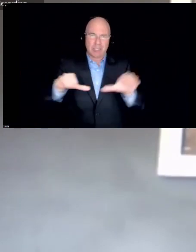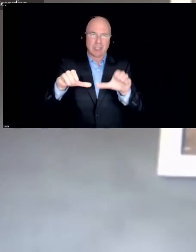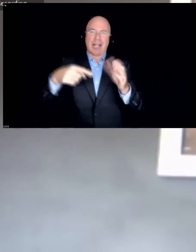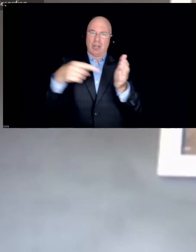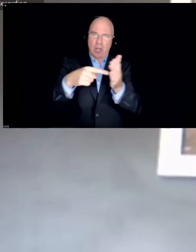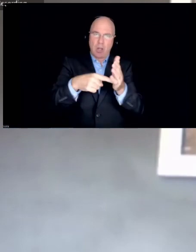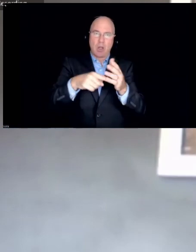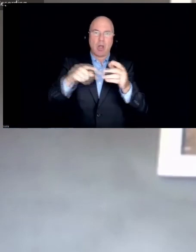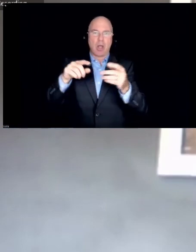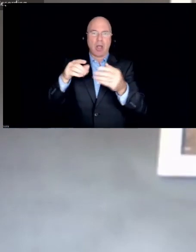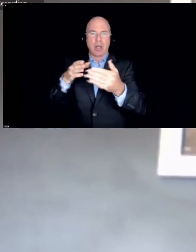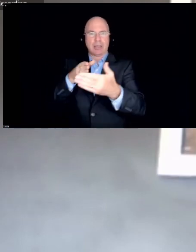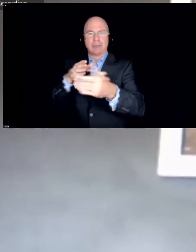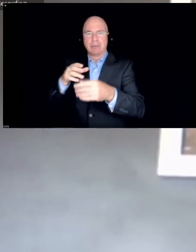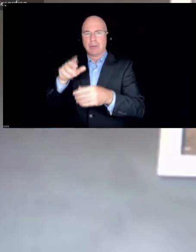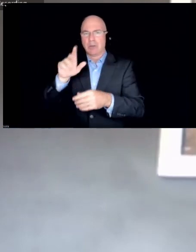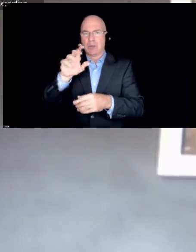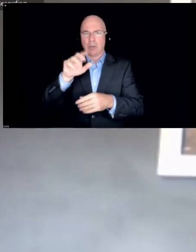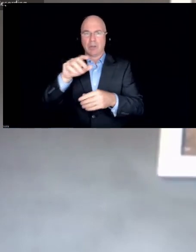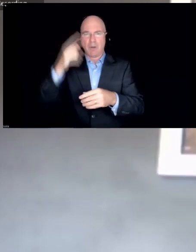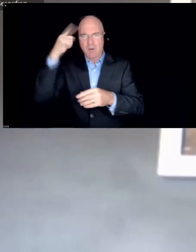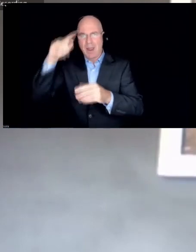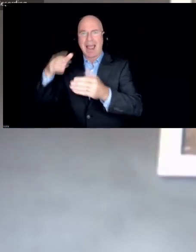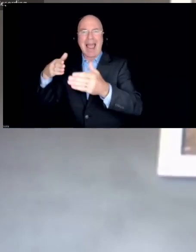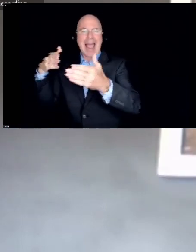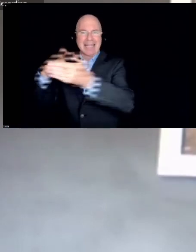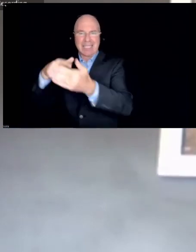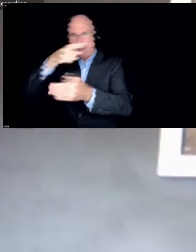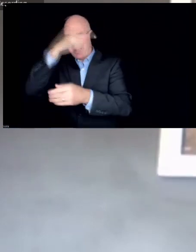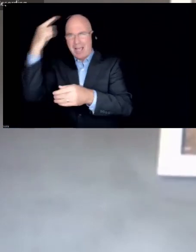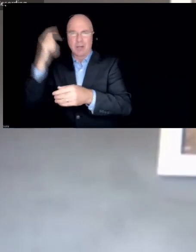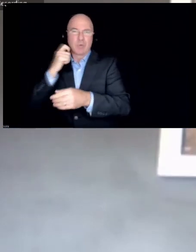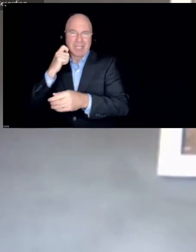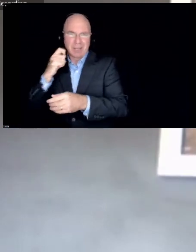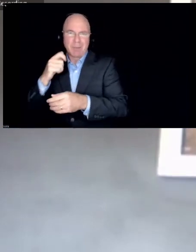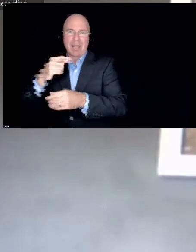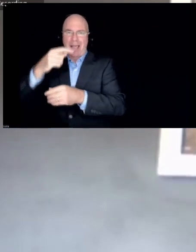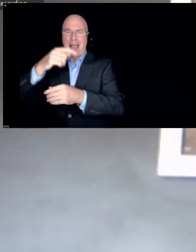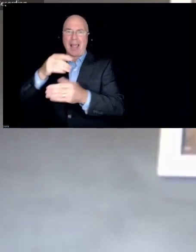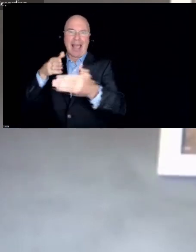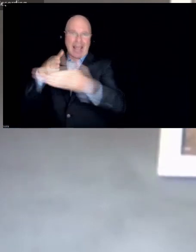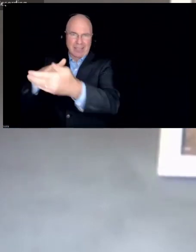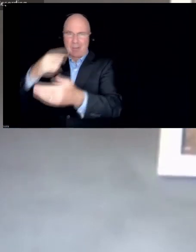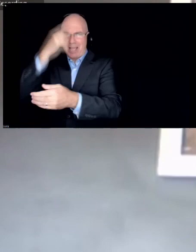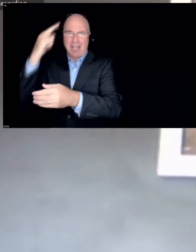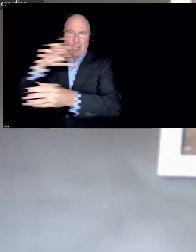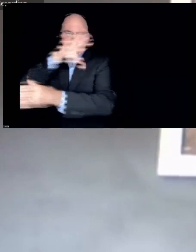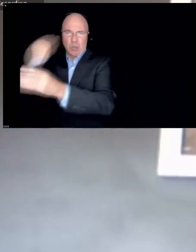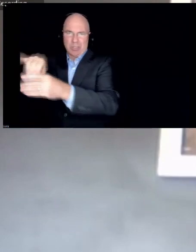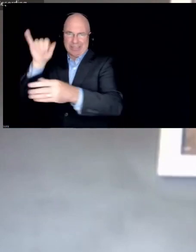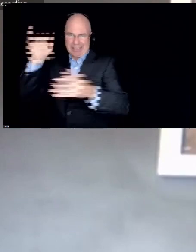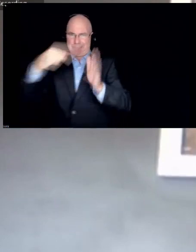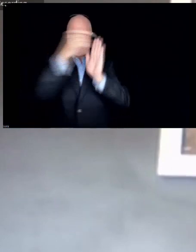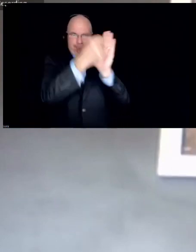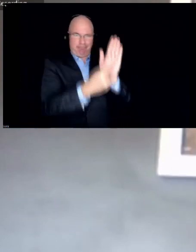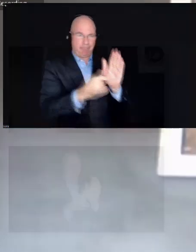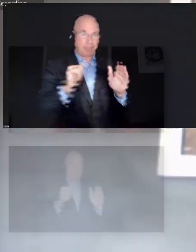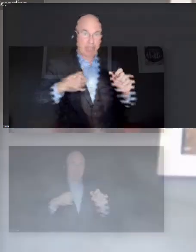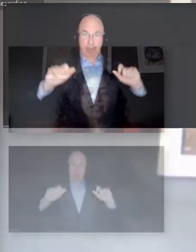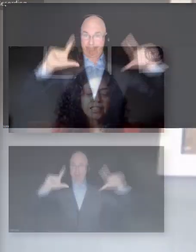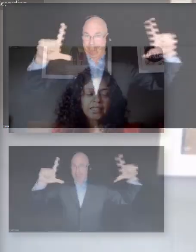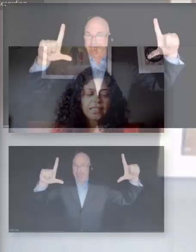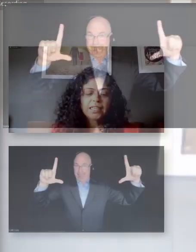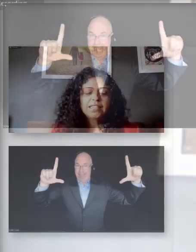anti-Black racism and Black inclusion. So if we can bring up that first slide of the framework on the screen. Thank